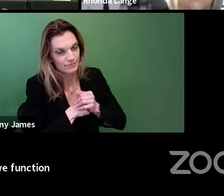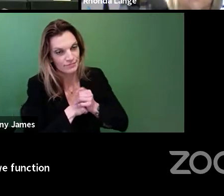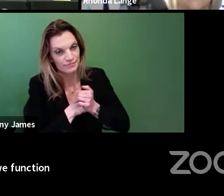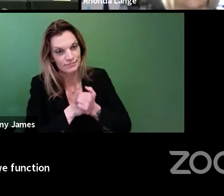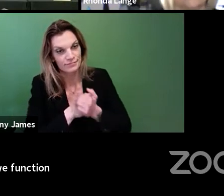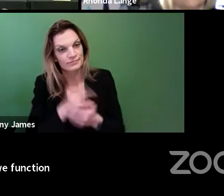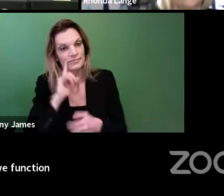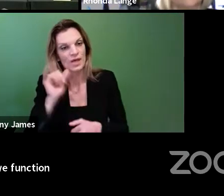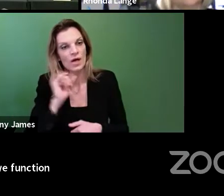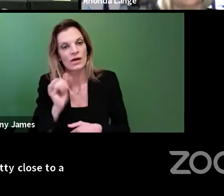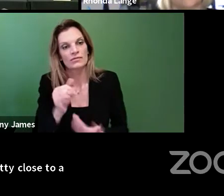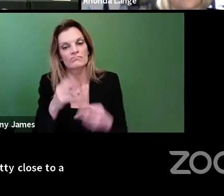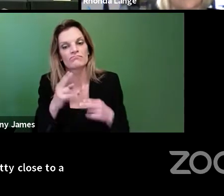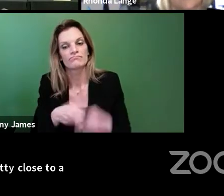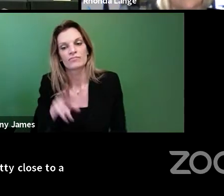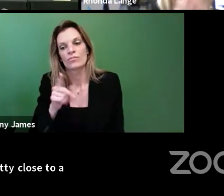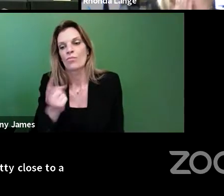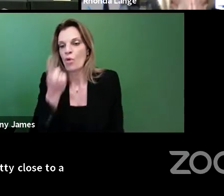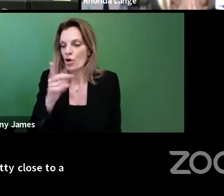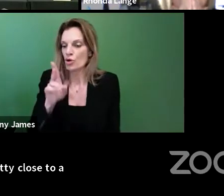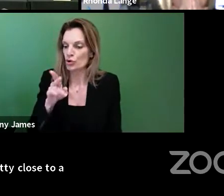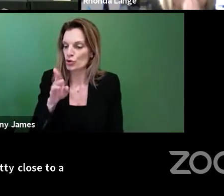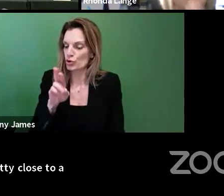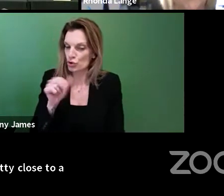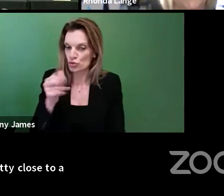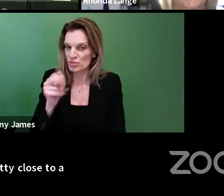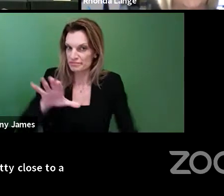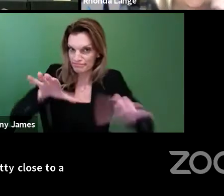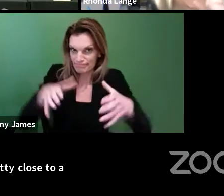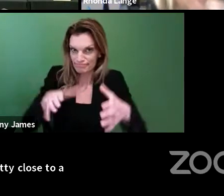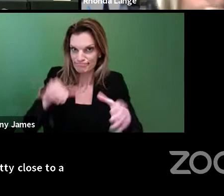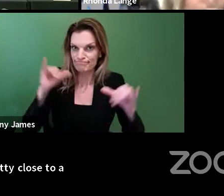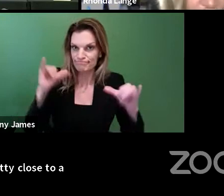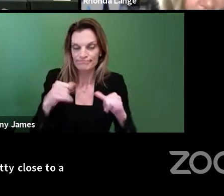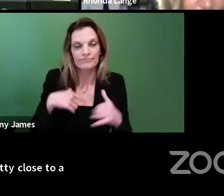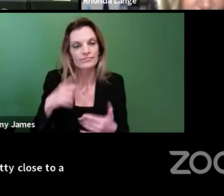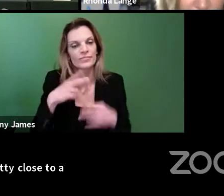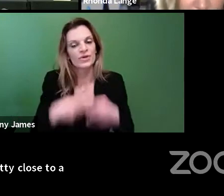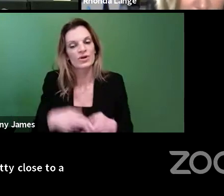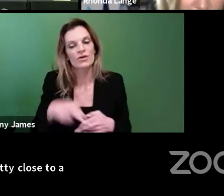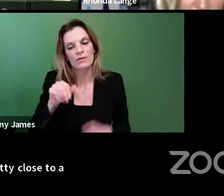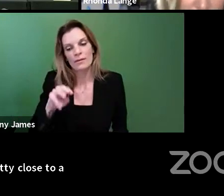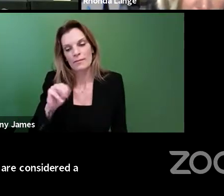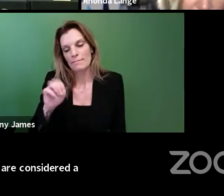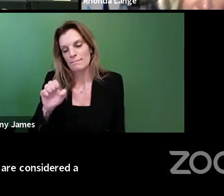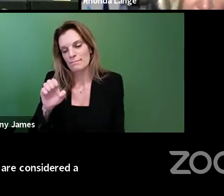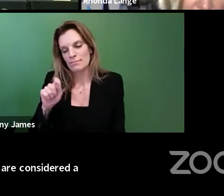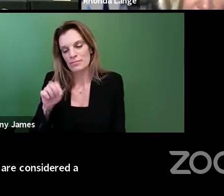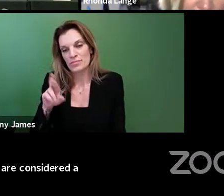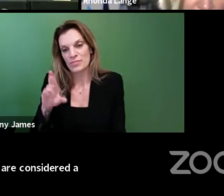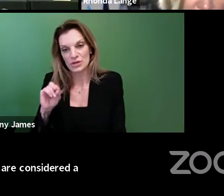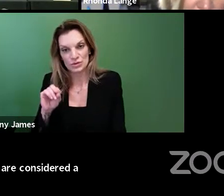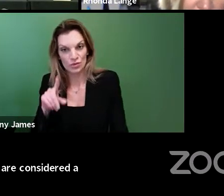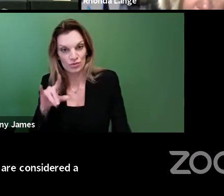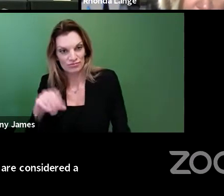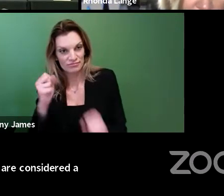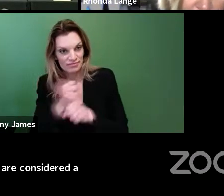urban cluster, and we are considered a metropolitan statistical area by the